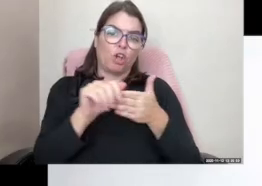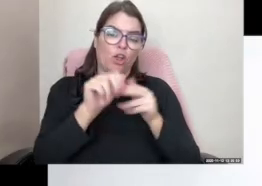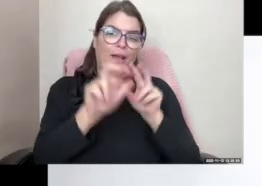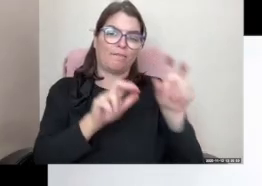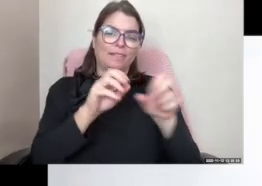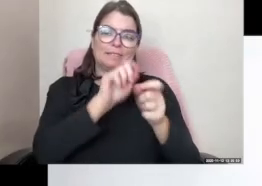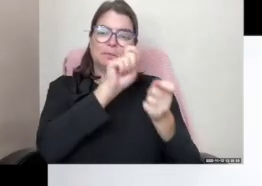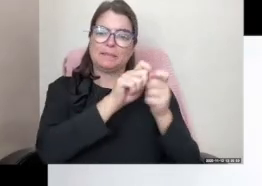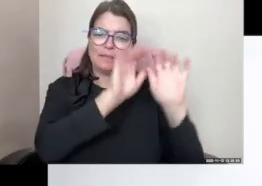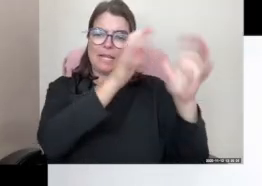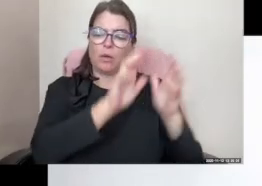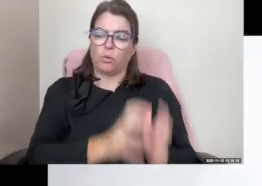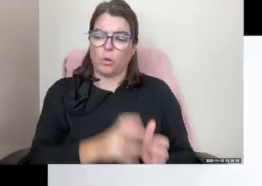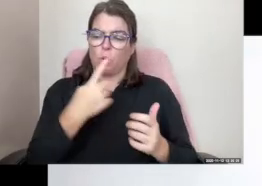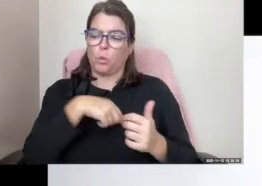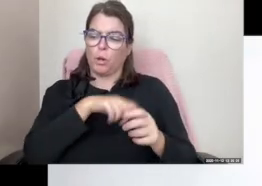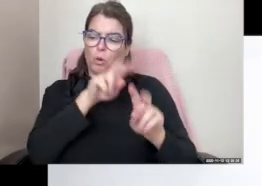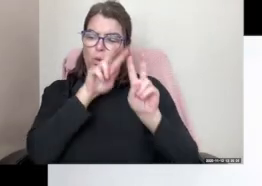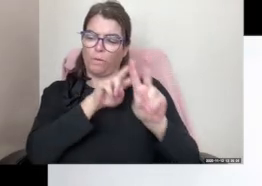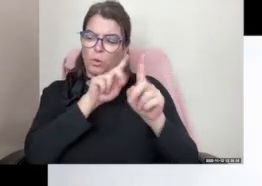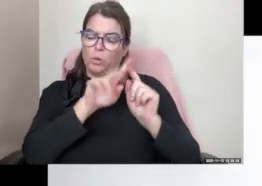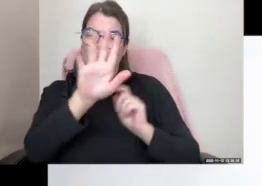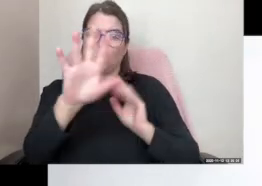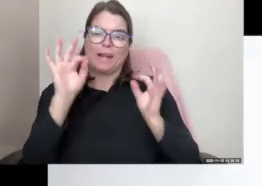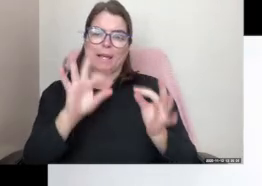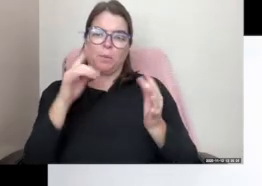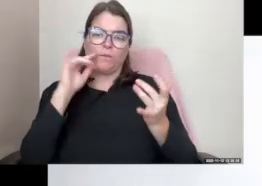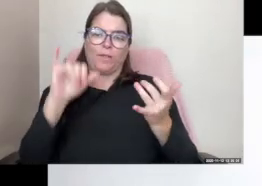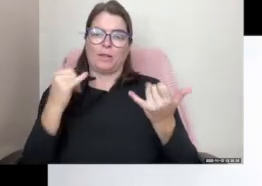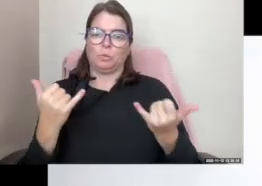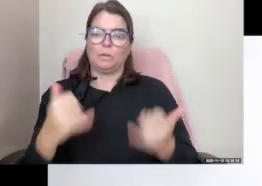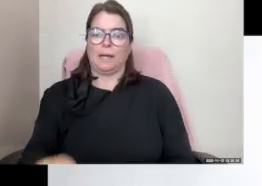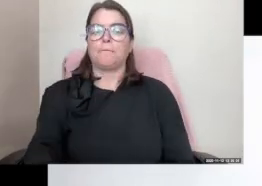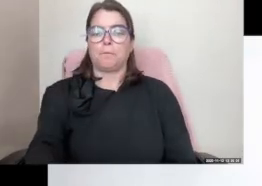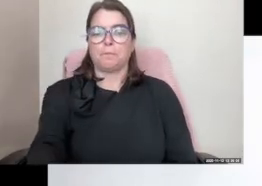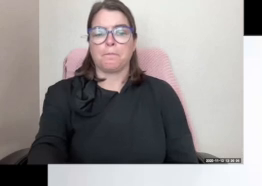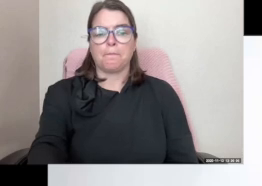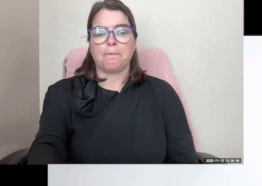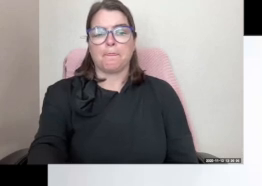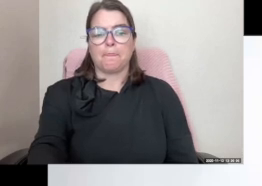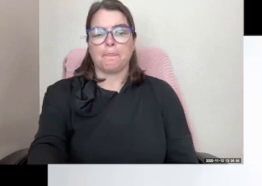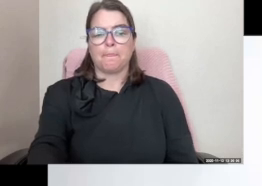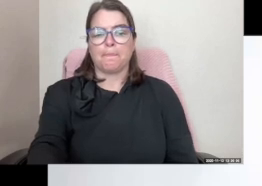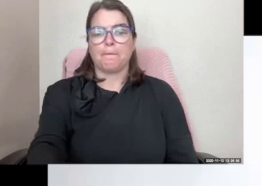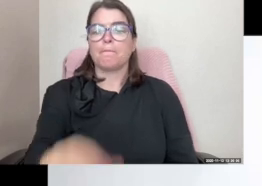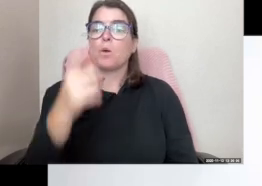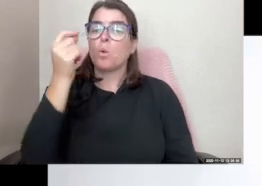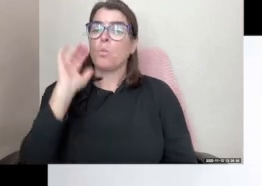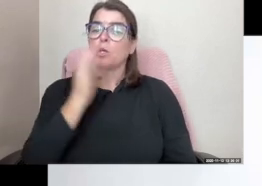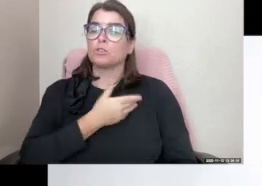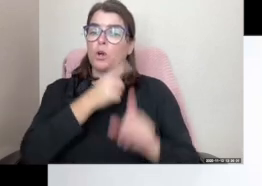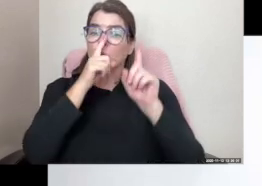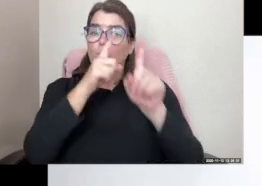need additional investments that we haven't been thinking about, or if you think we need more investments or fewer dollars invested in